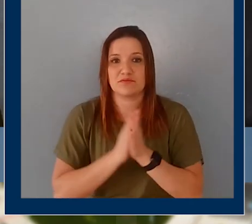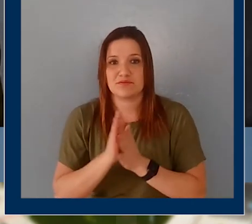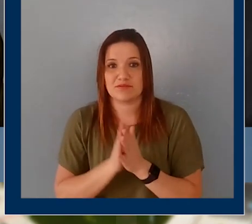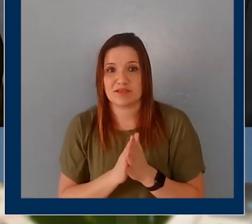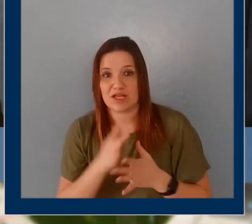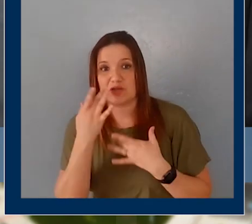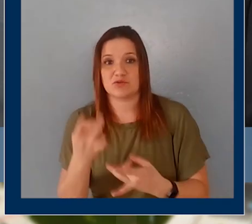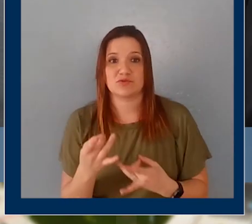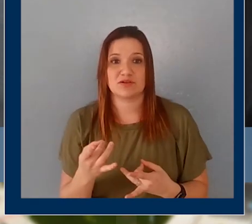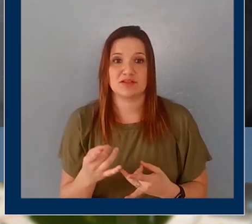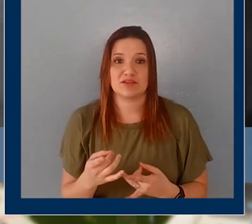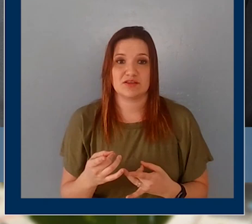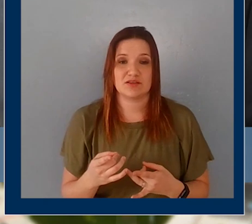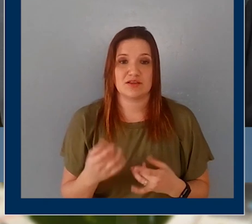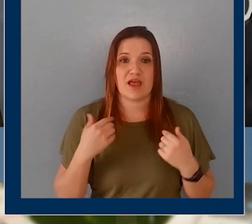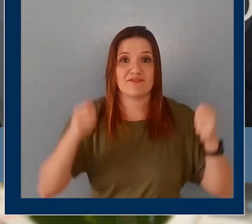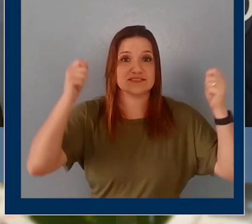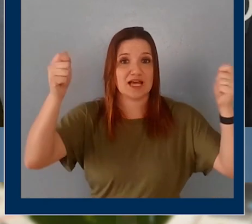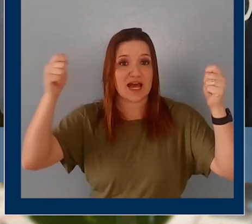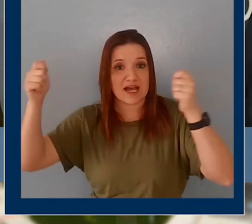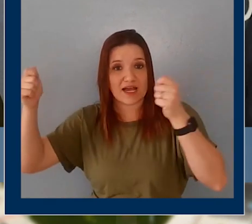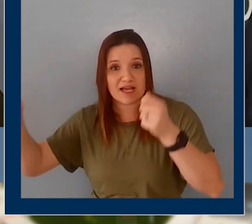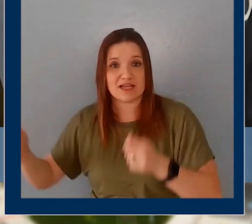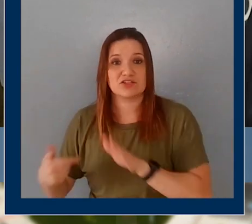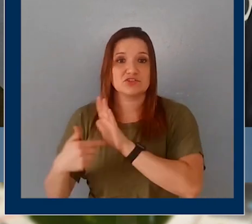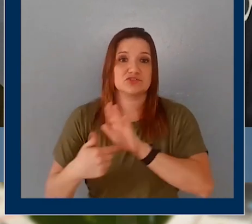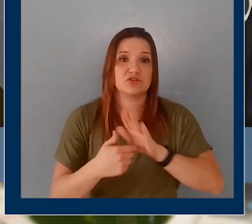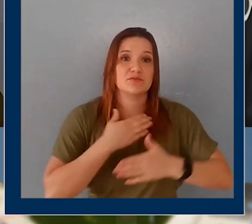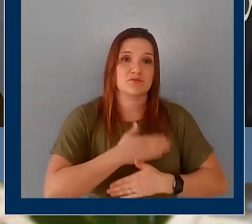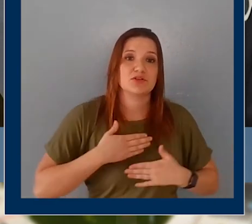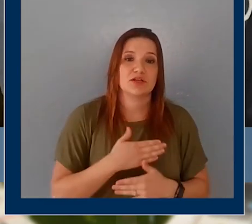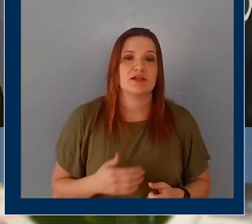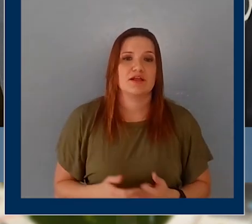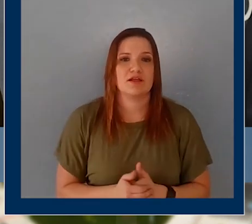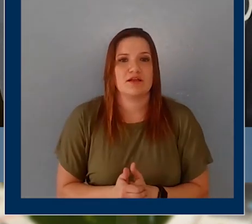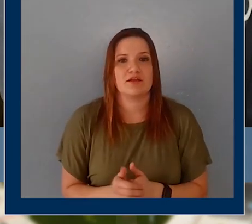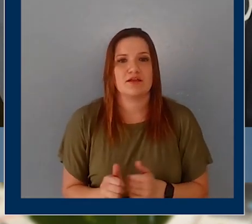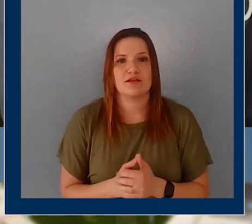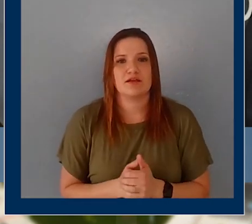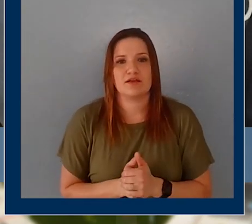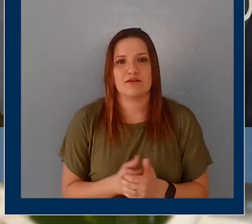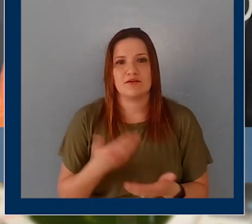is that people driving by won't quite understand. So No, it will all be for encouragement